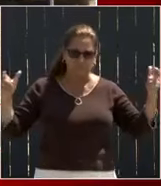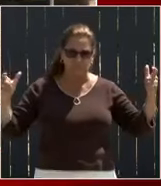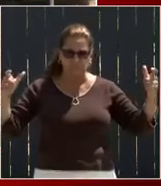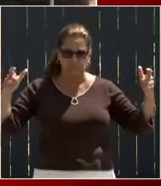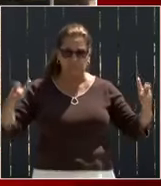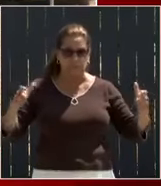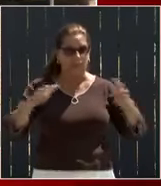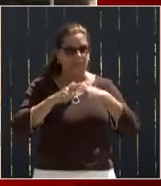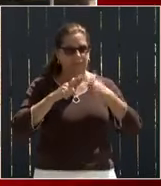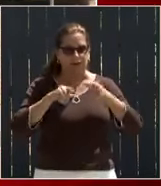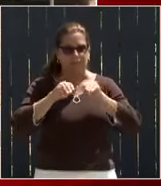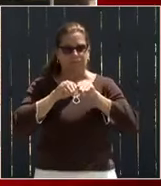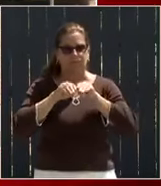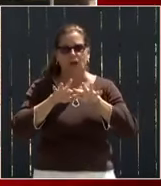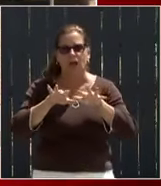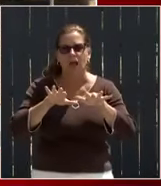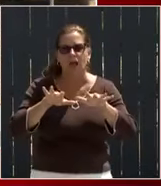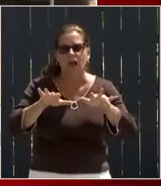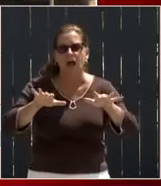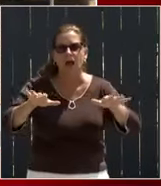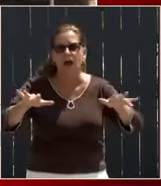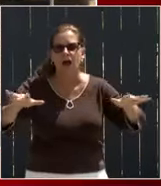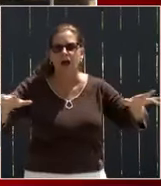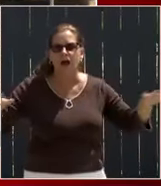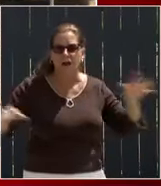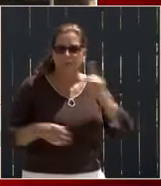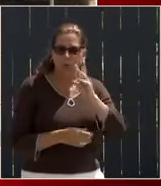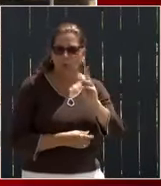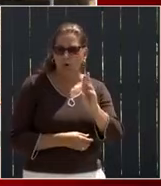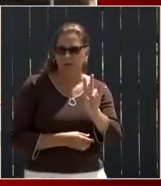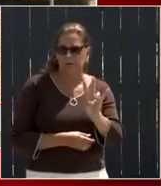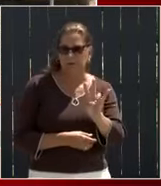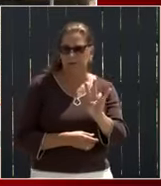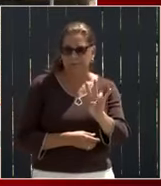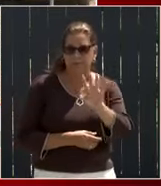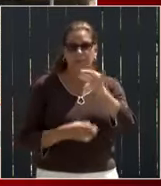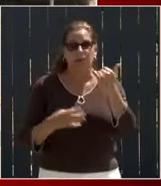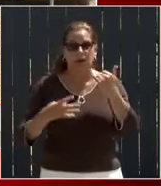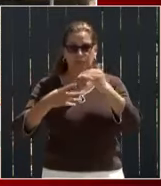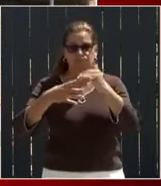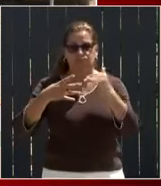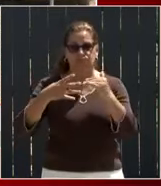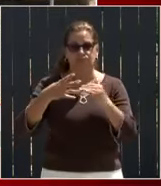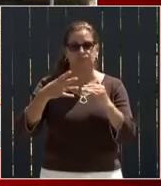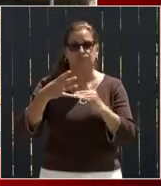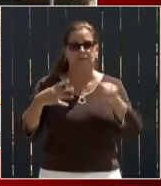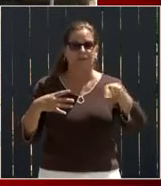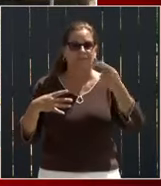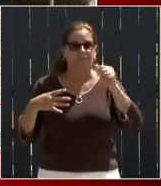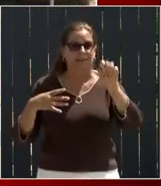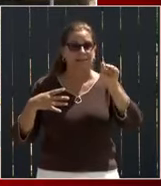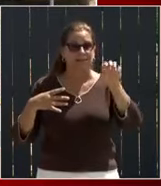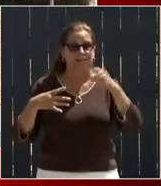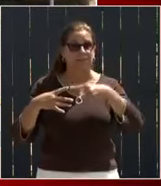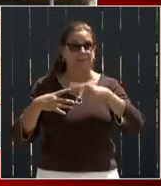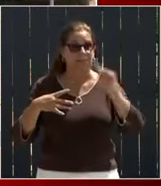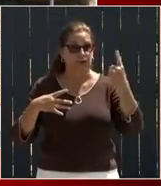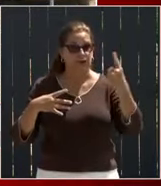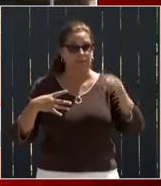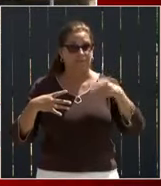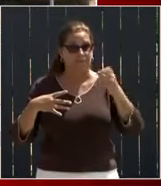8. Of the 4 phases of Skyland Town Center, we have retail tenants opening and residents now living in Phase 1. We are